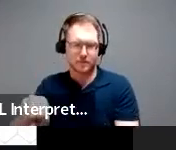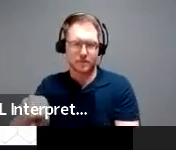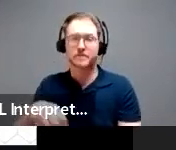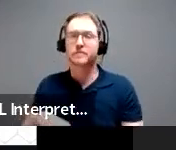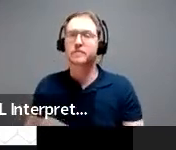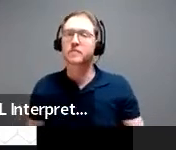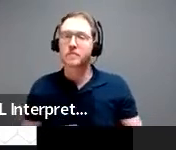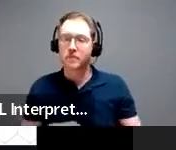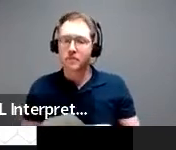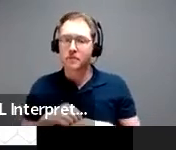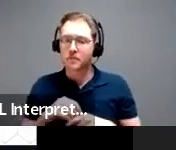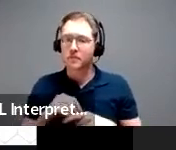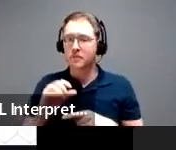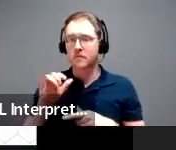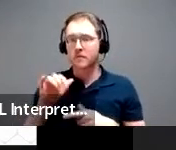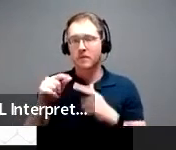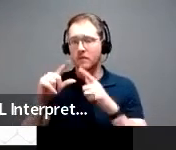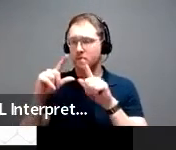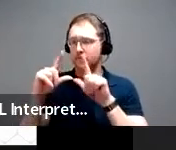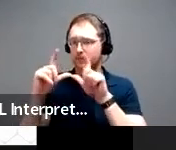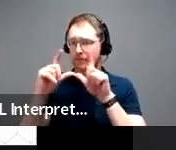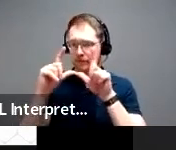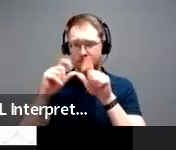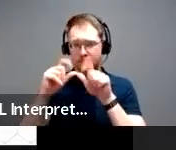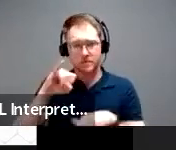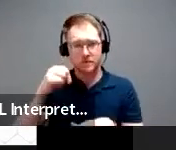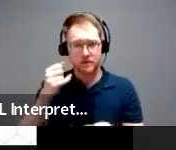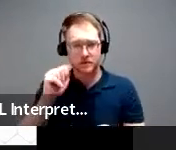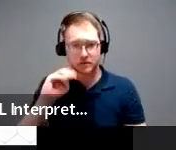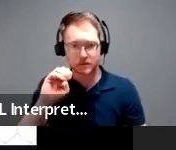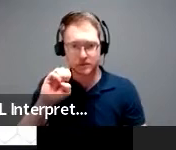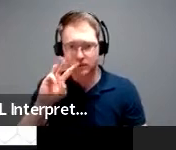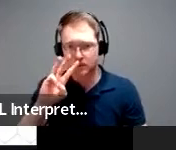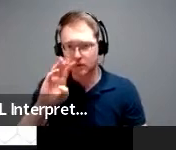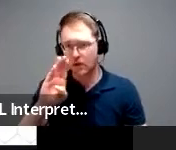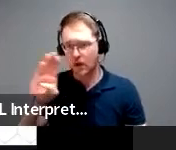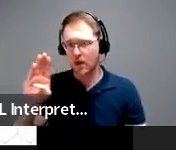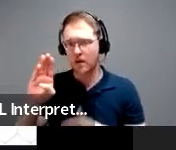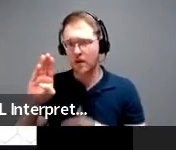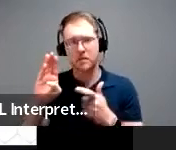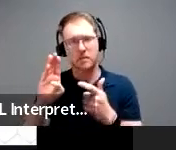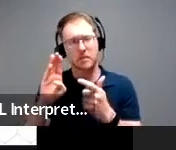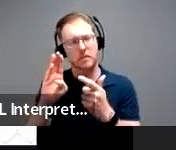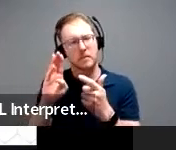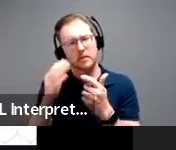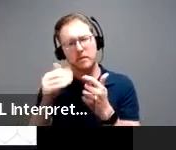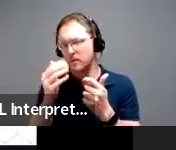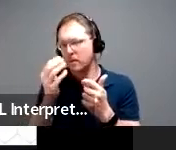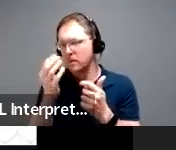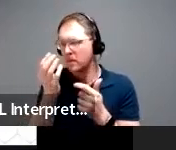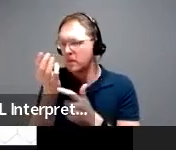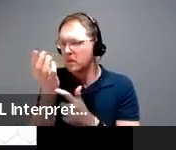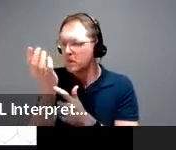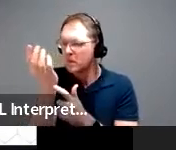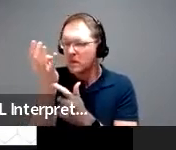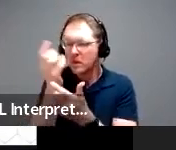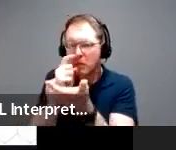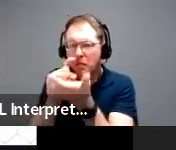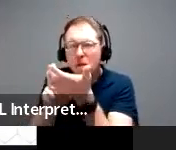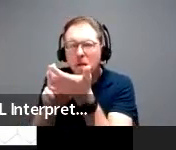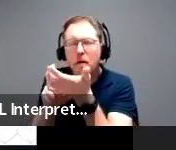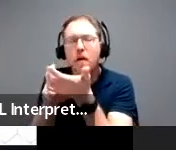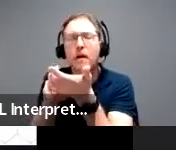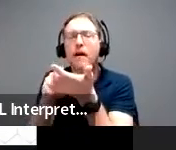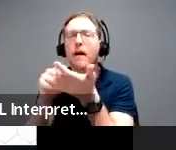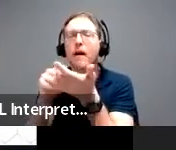for James Webb to take pictures is something like to be able to see the details on a penny if it were to be located